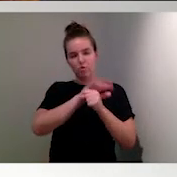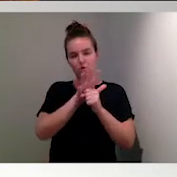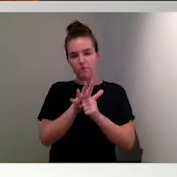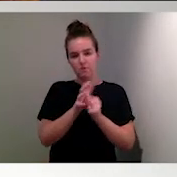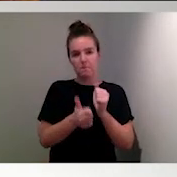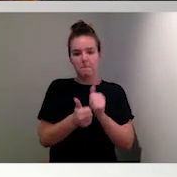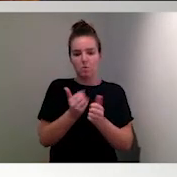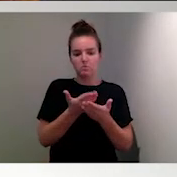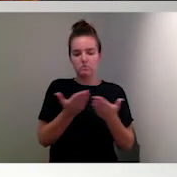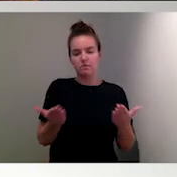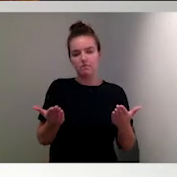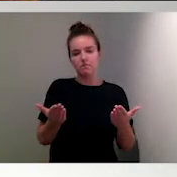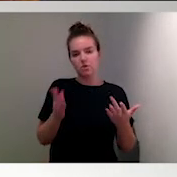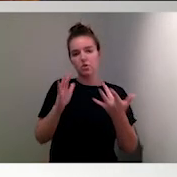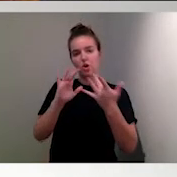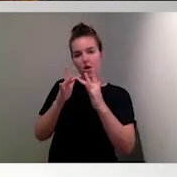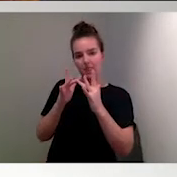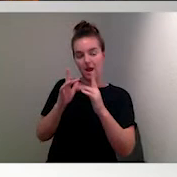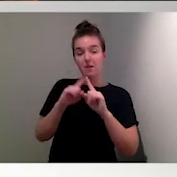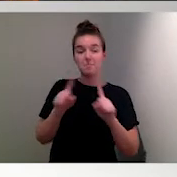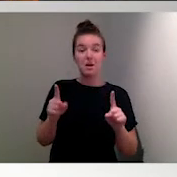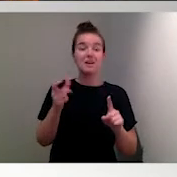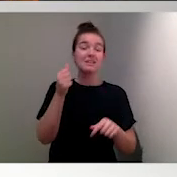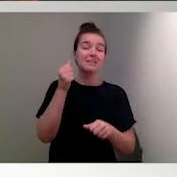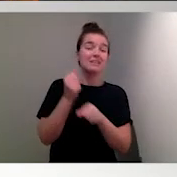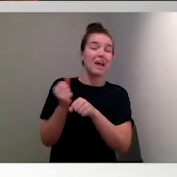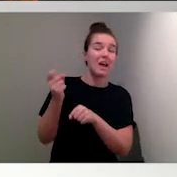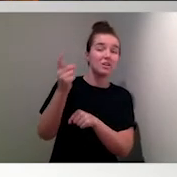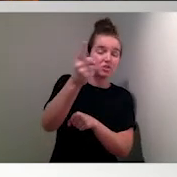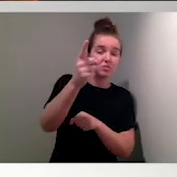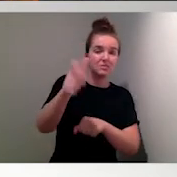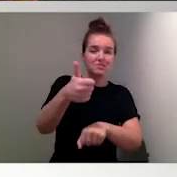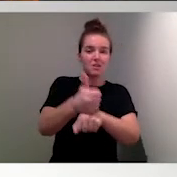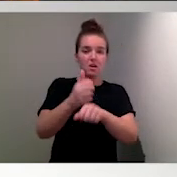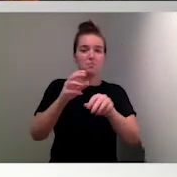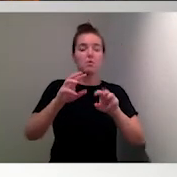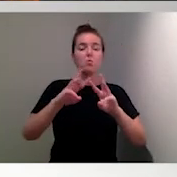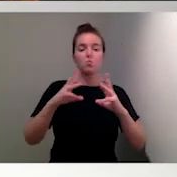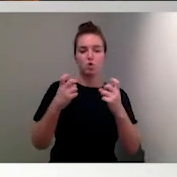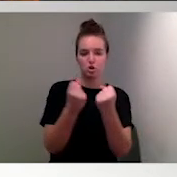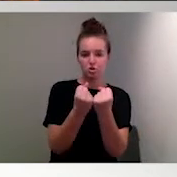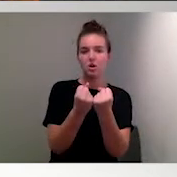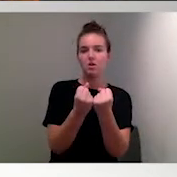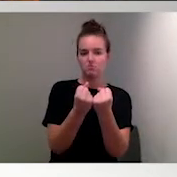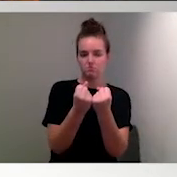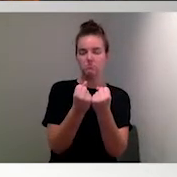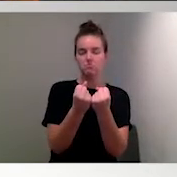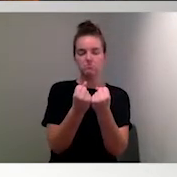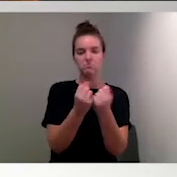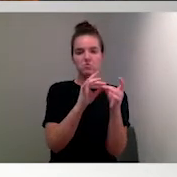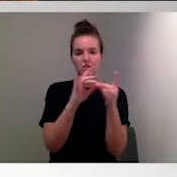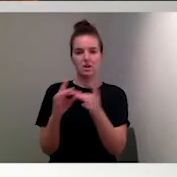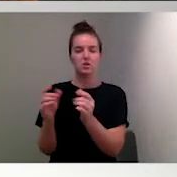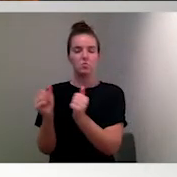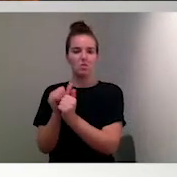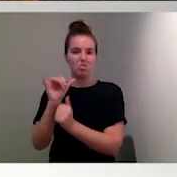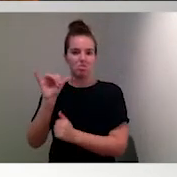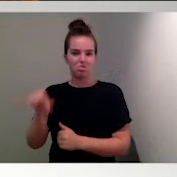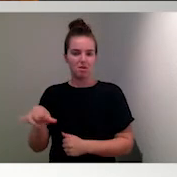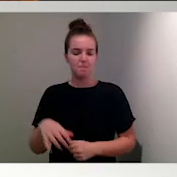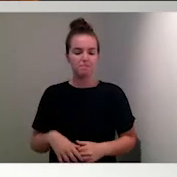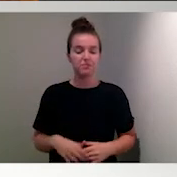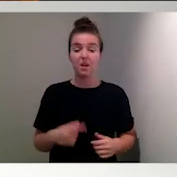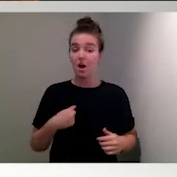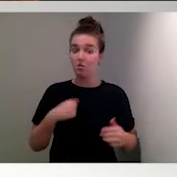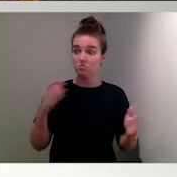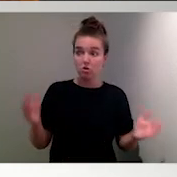like that, going to the World Fair, which I would encourage all of you to look into the World